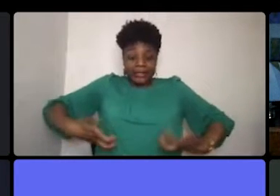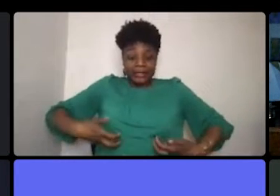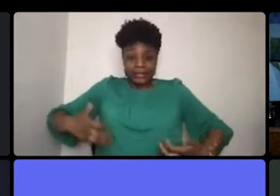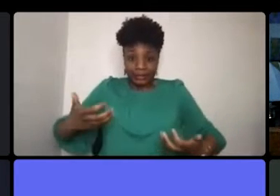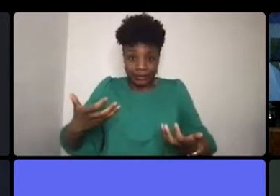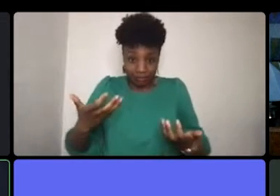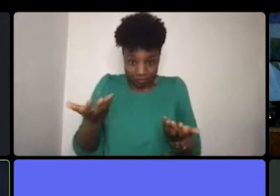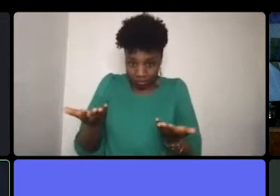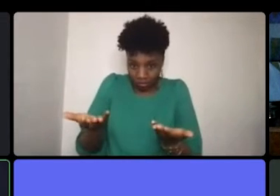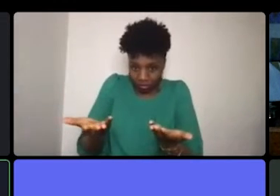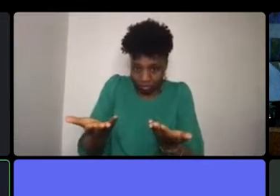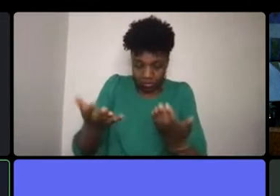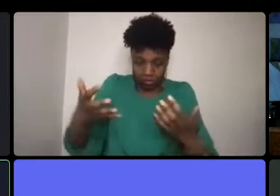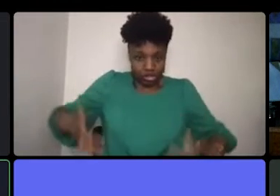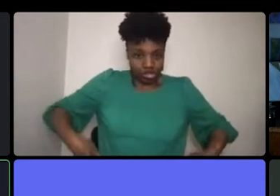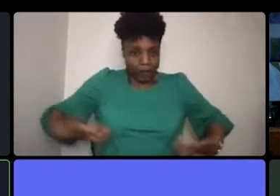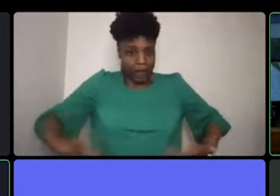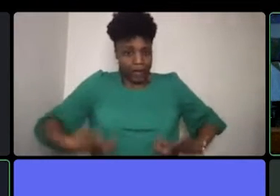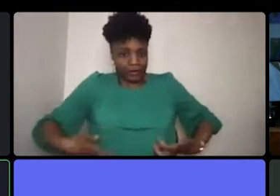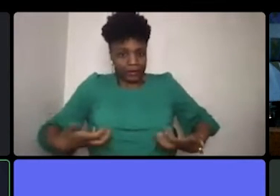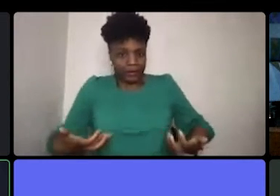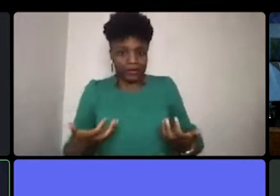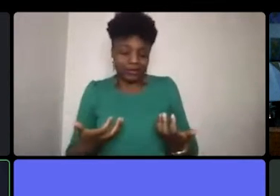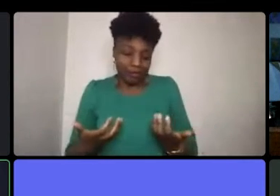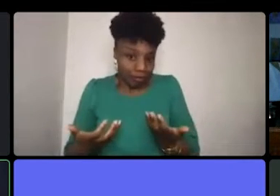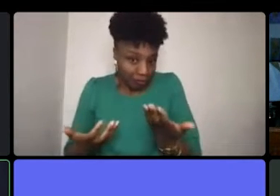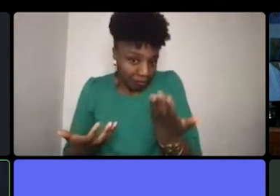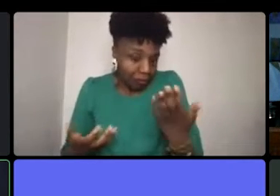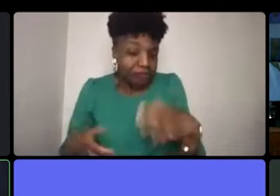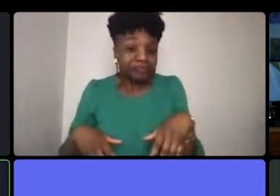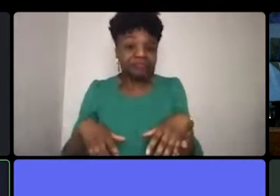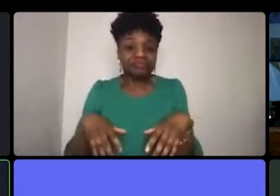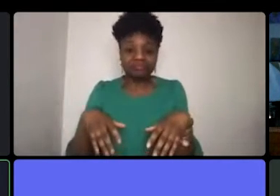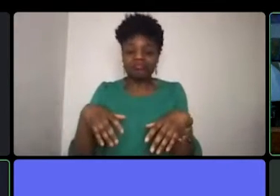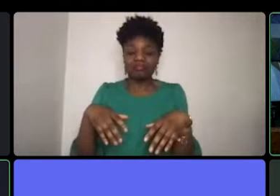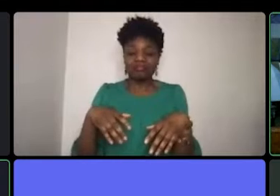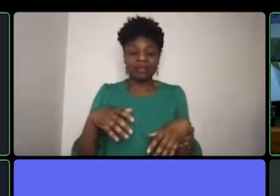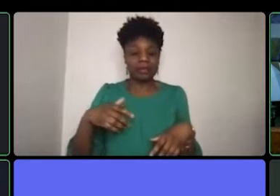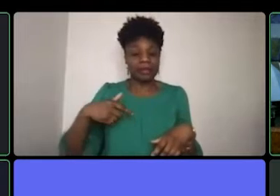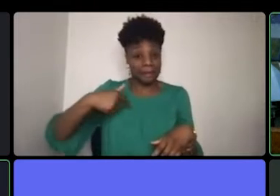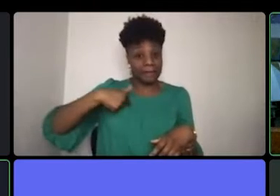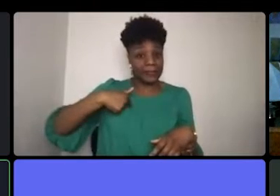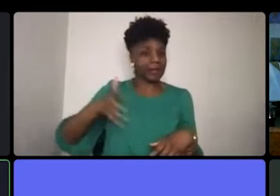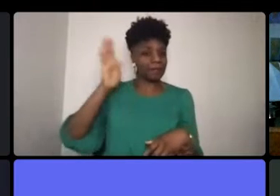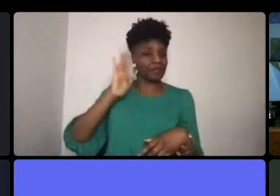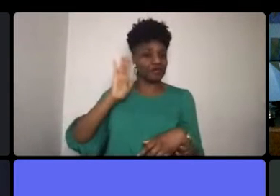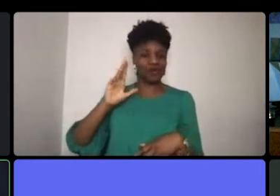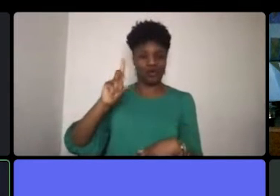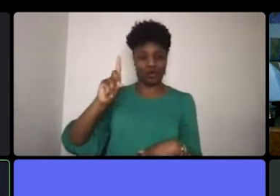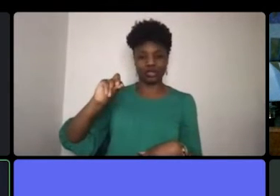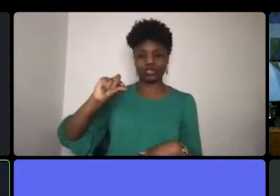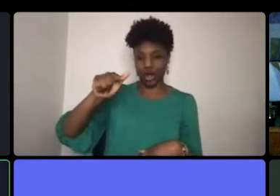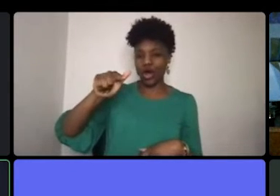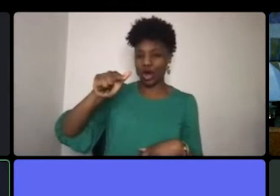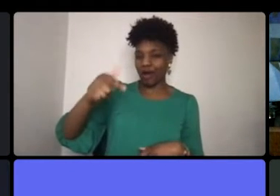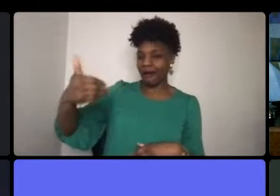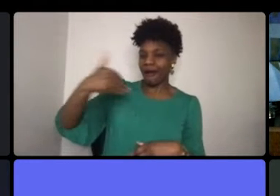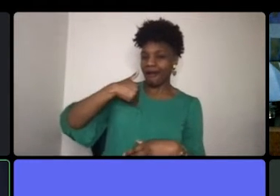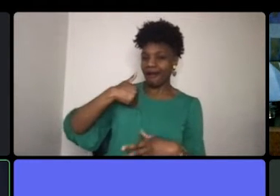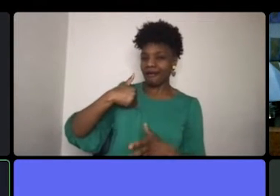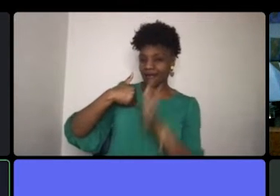that way. In a way, because I used to have a Hmm. dog, a Siberian Husky. Oh And wow. so, but